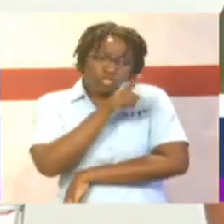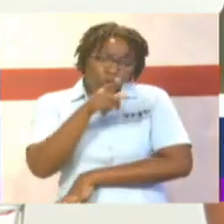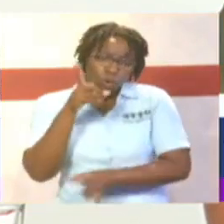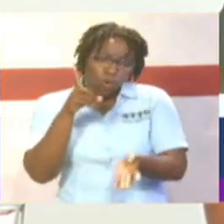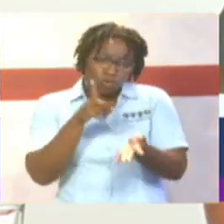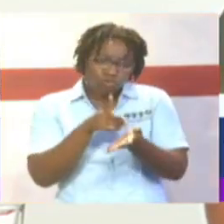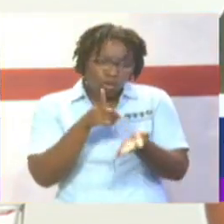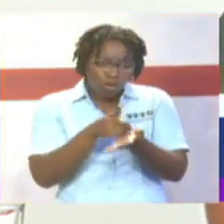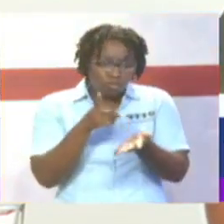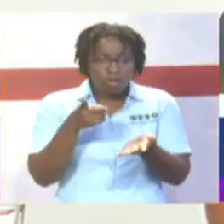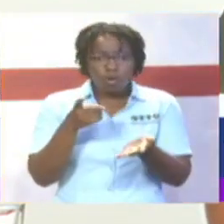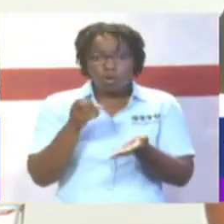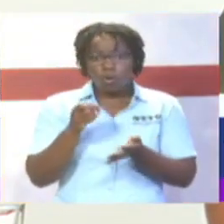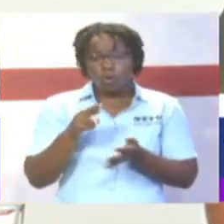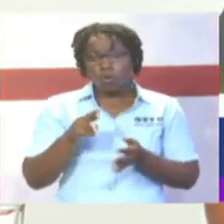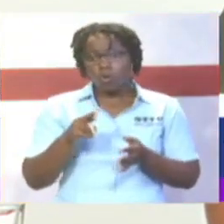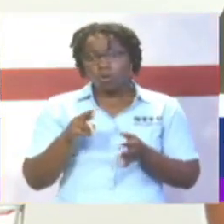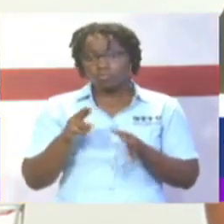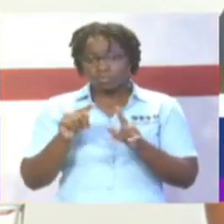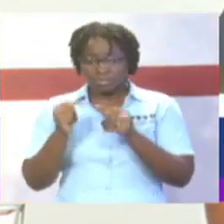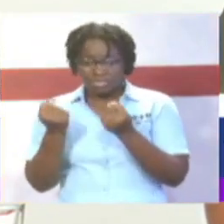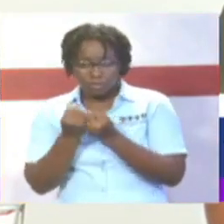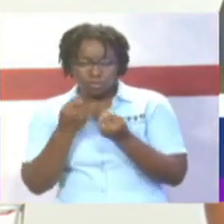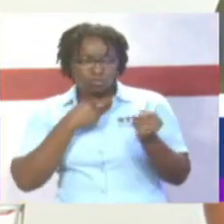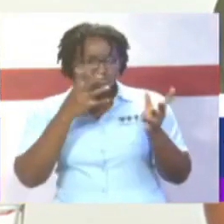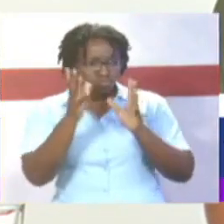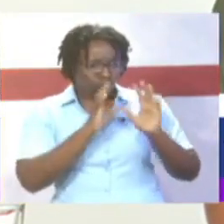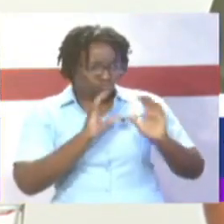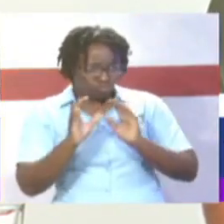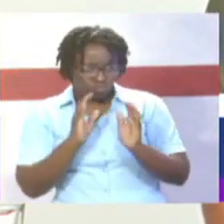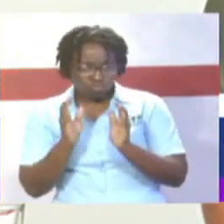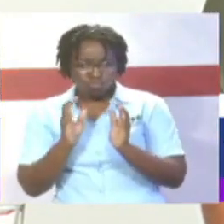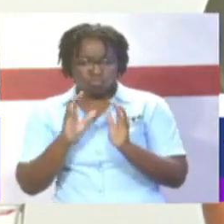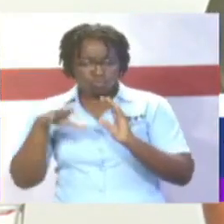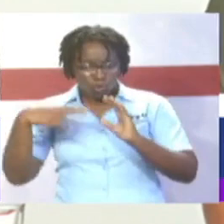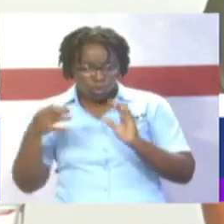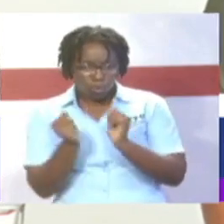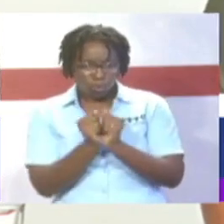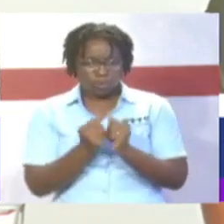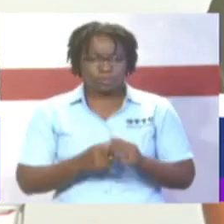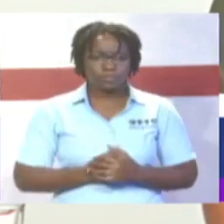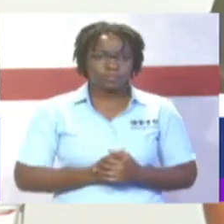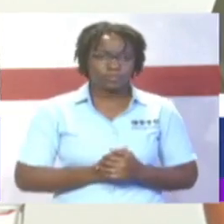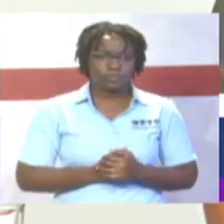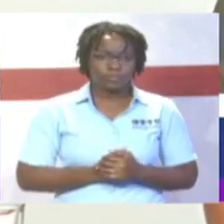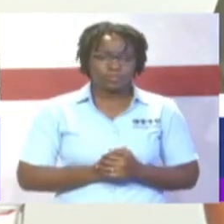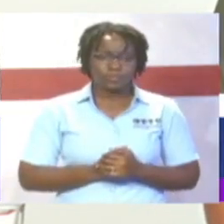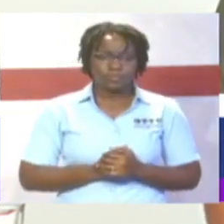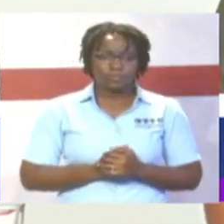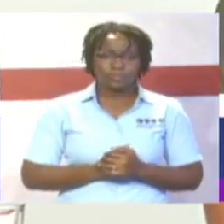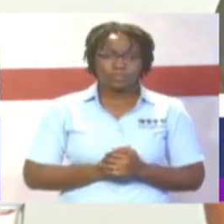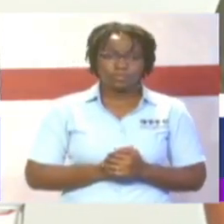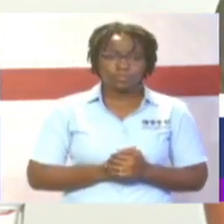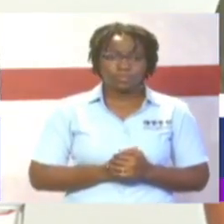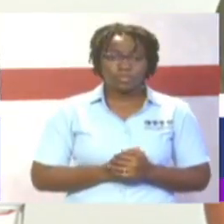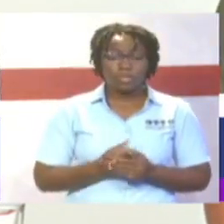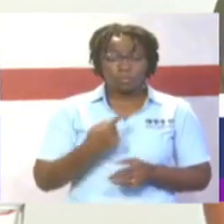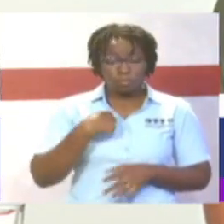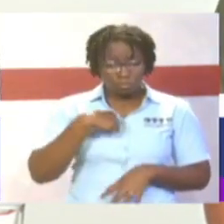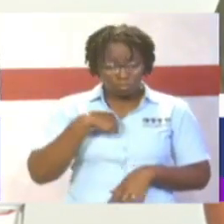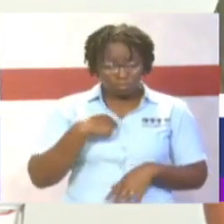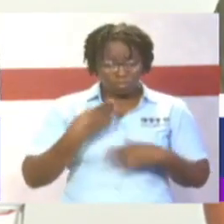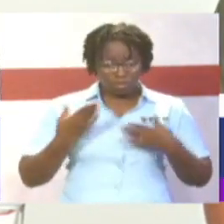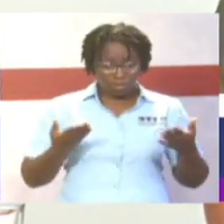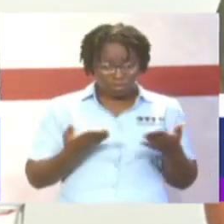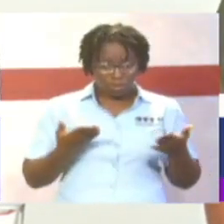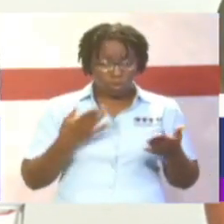your oncologist or your oncology team. But ladies and gentlemen, I am not here only to speak to